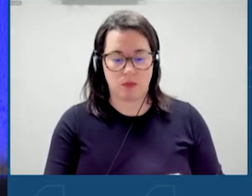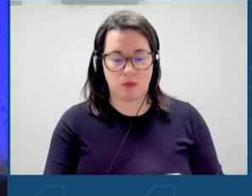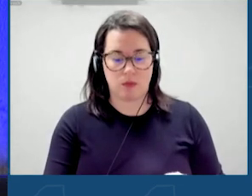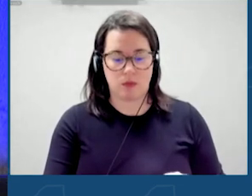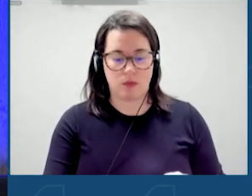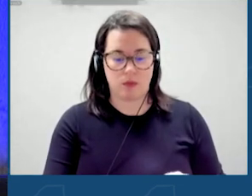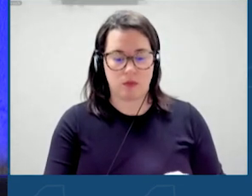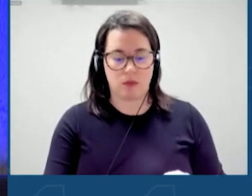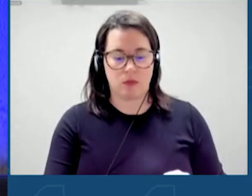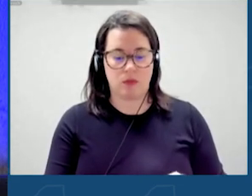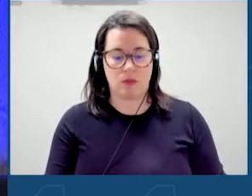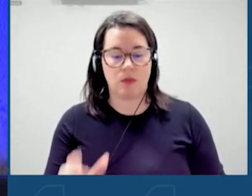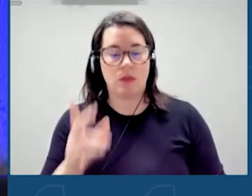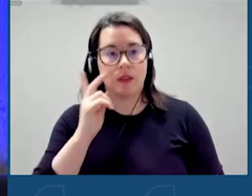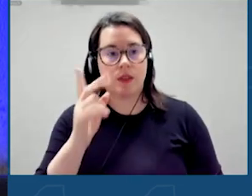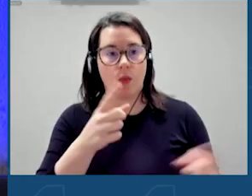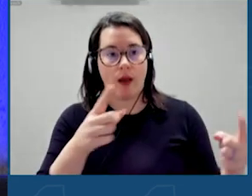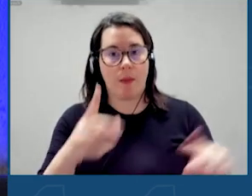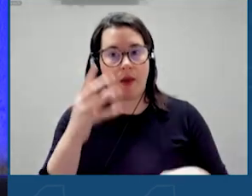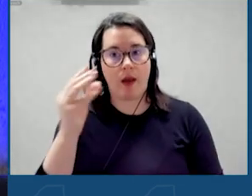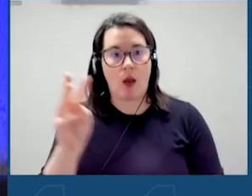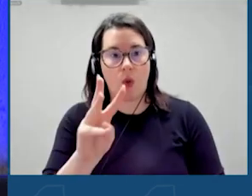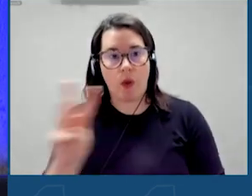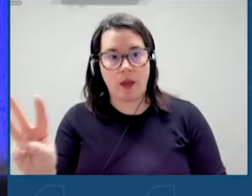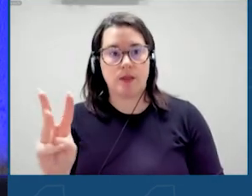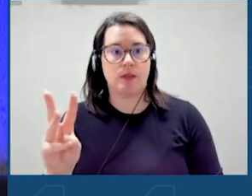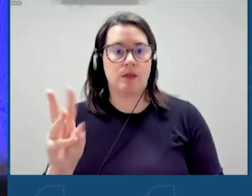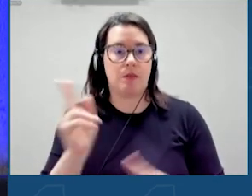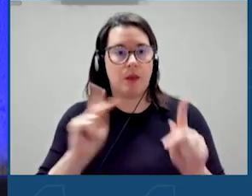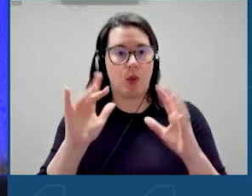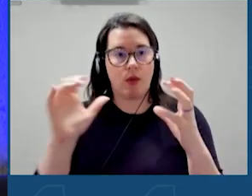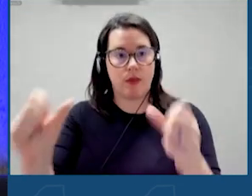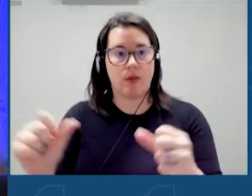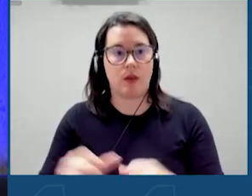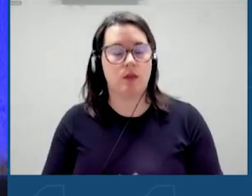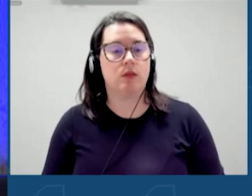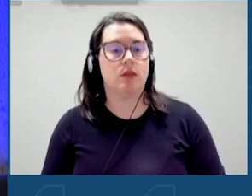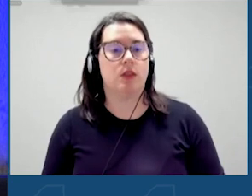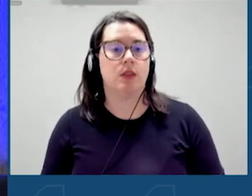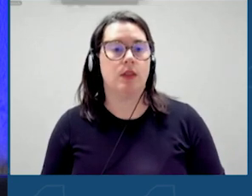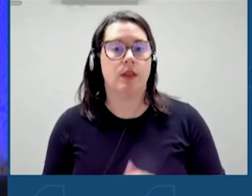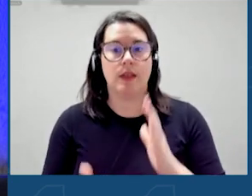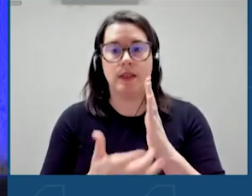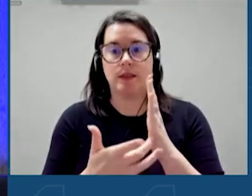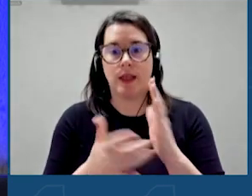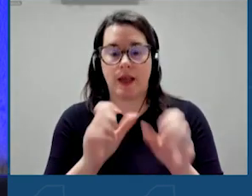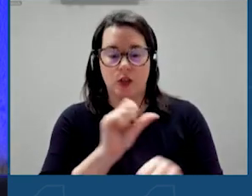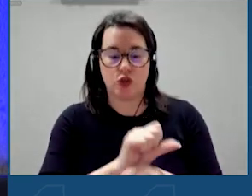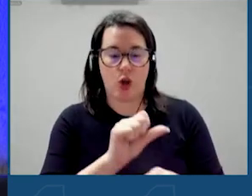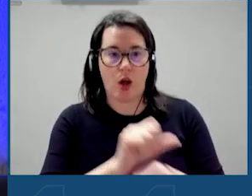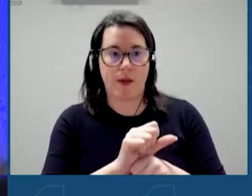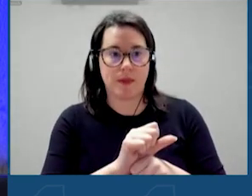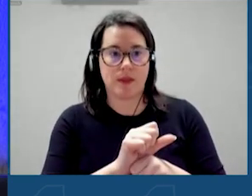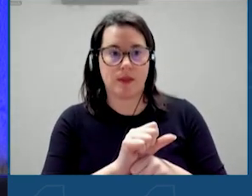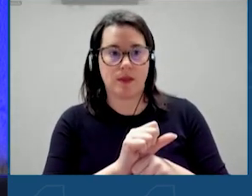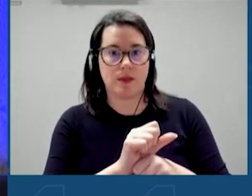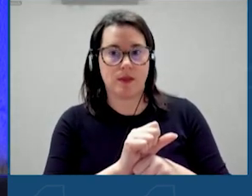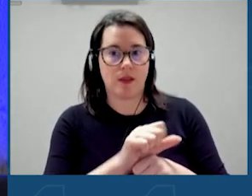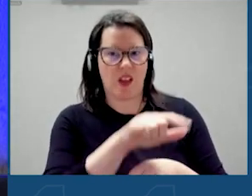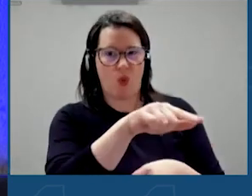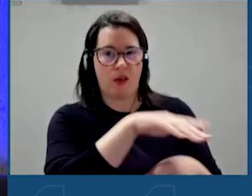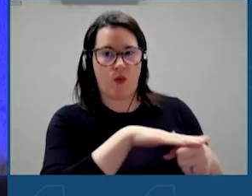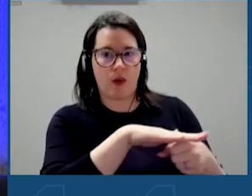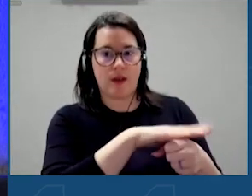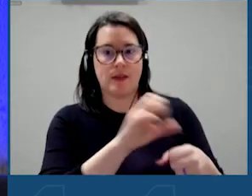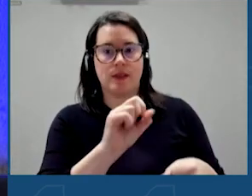won't name a really big one, but people are leaving that state. The tech jobs that defined a region, Silicon